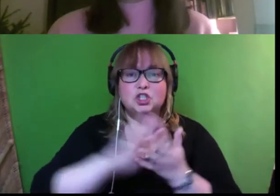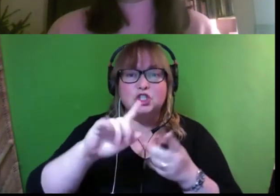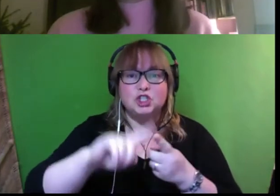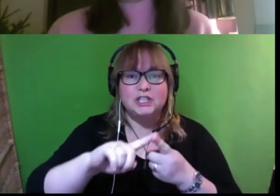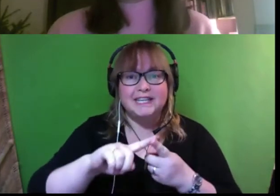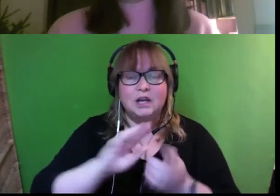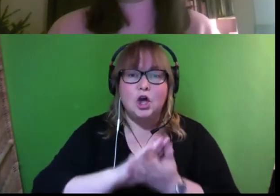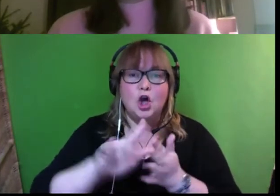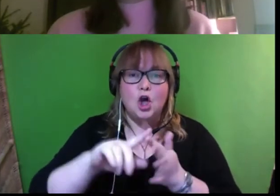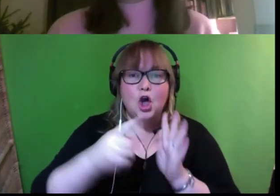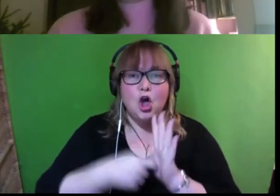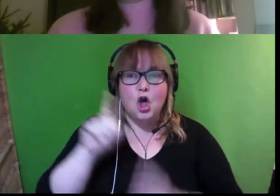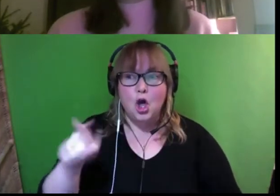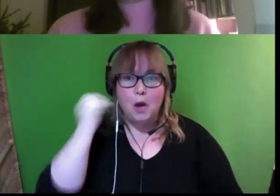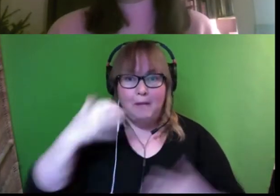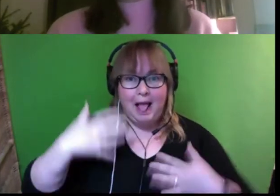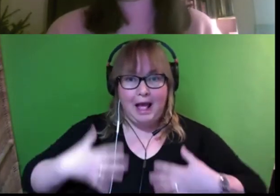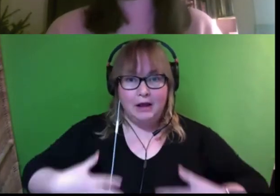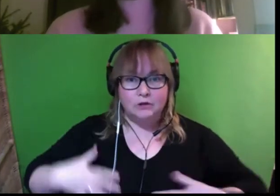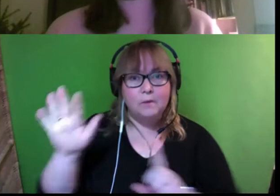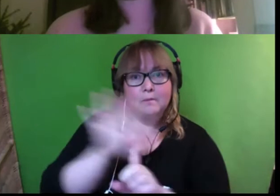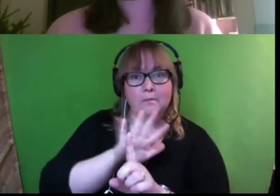black top and the background is white.